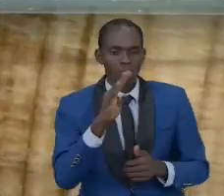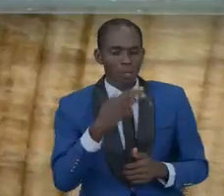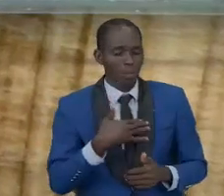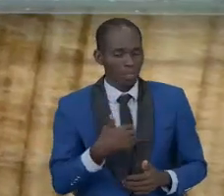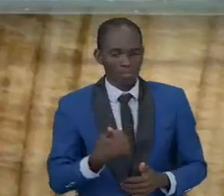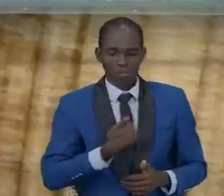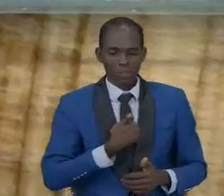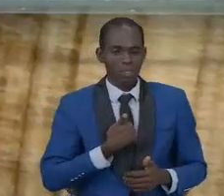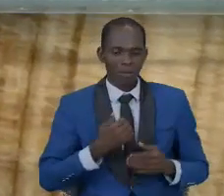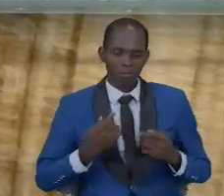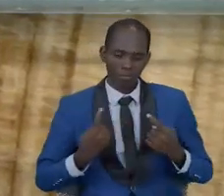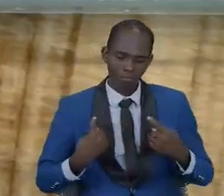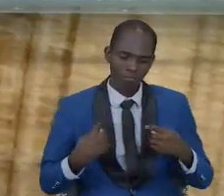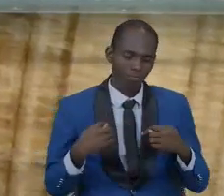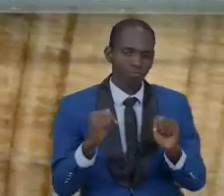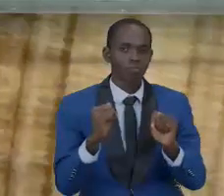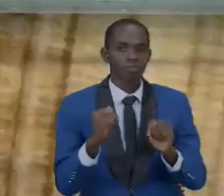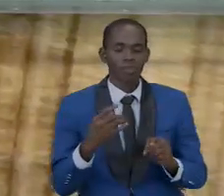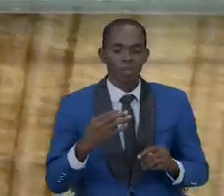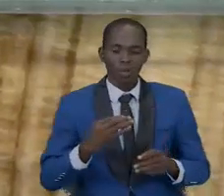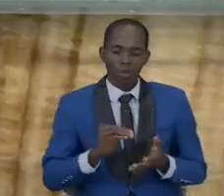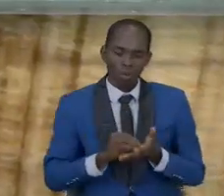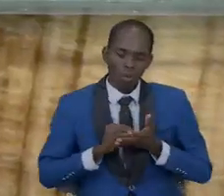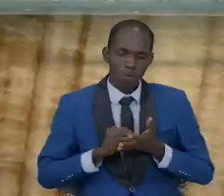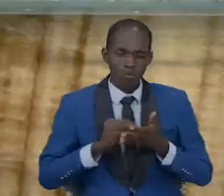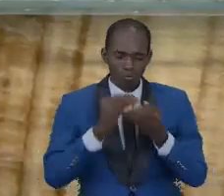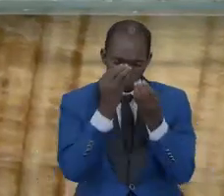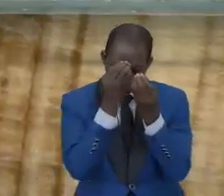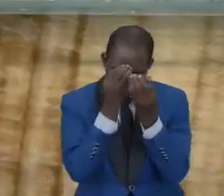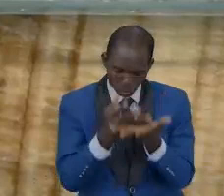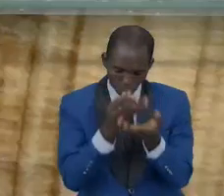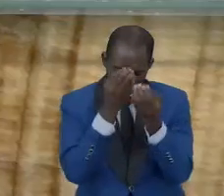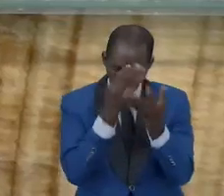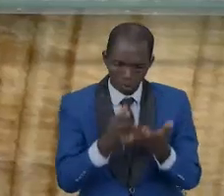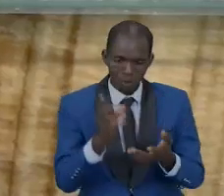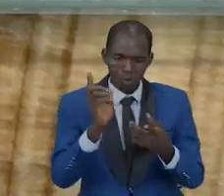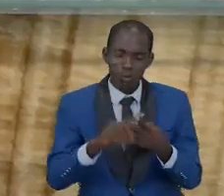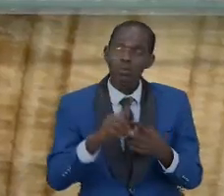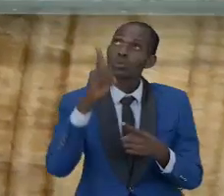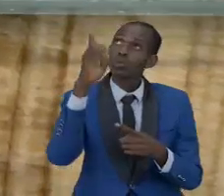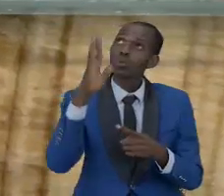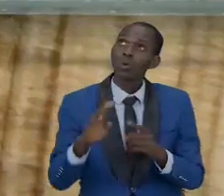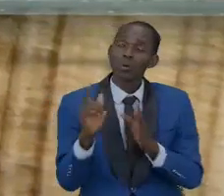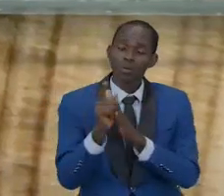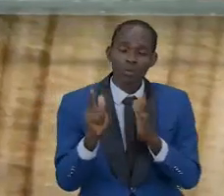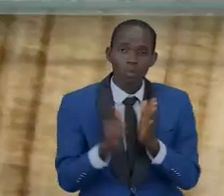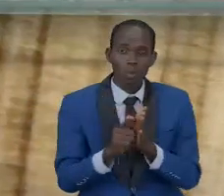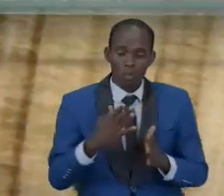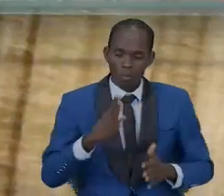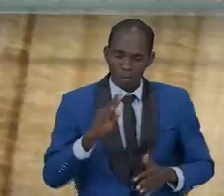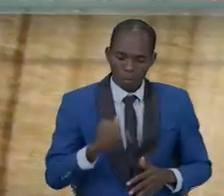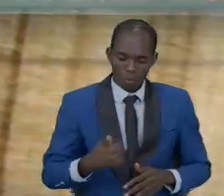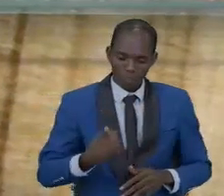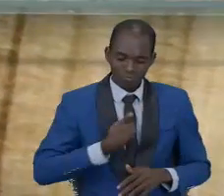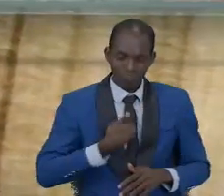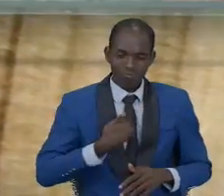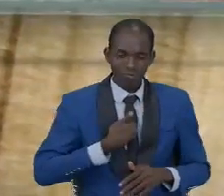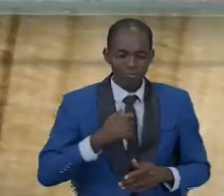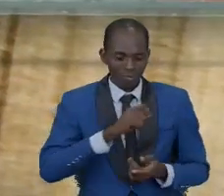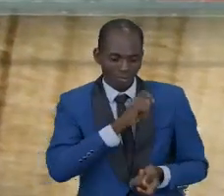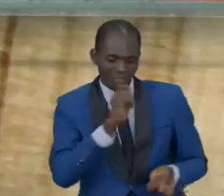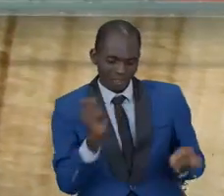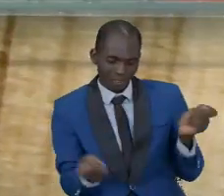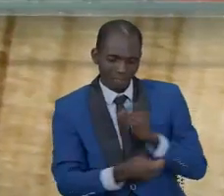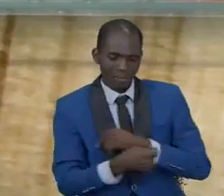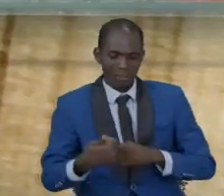by my own trying but my own obedience or the Commandment of God by myself turning over a